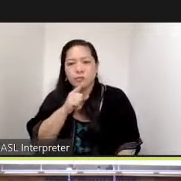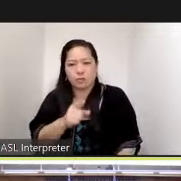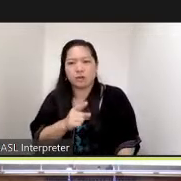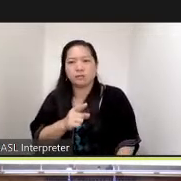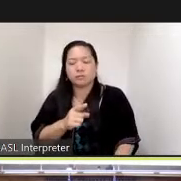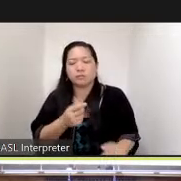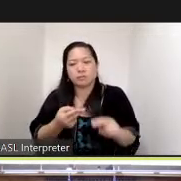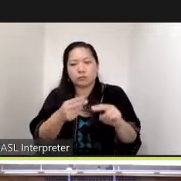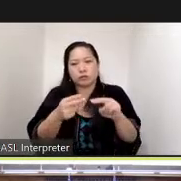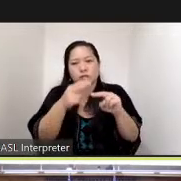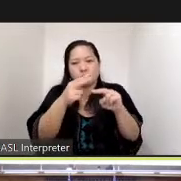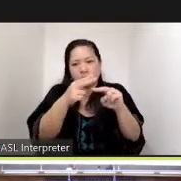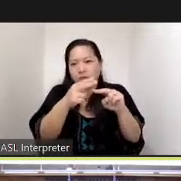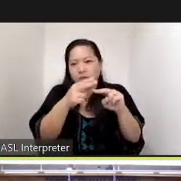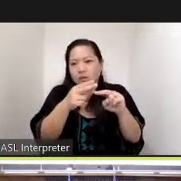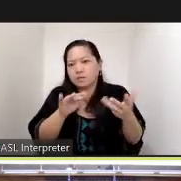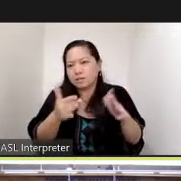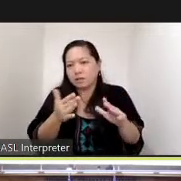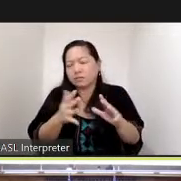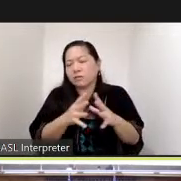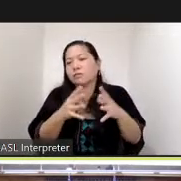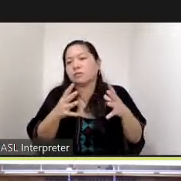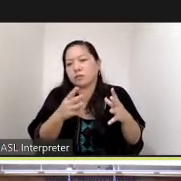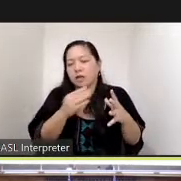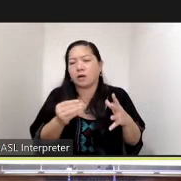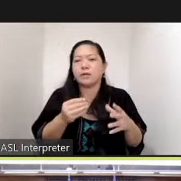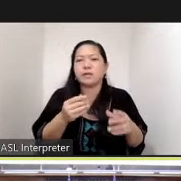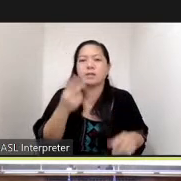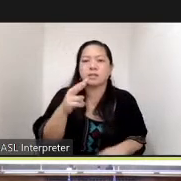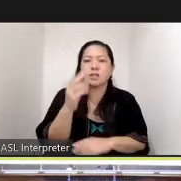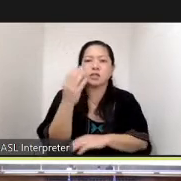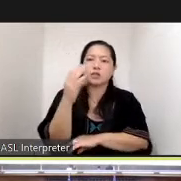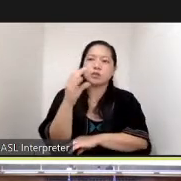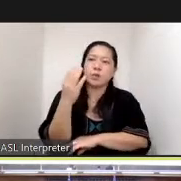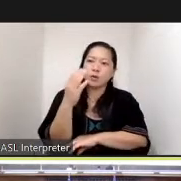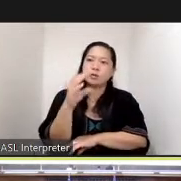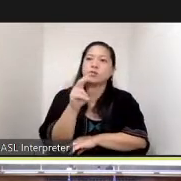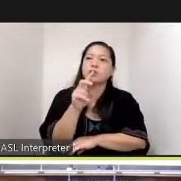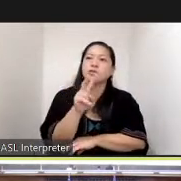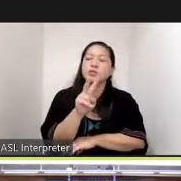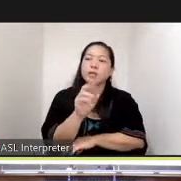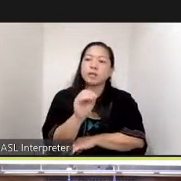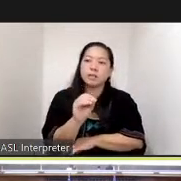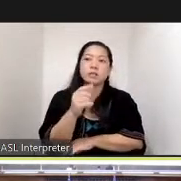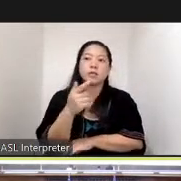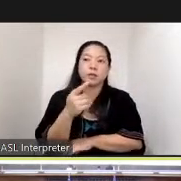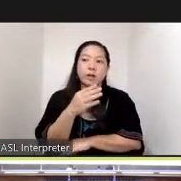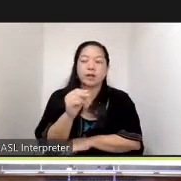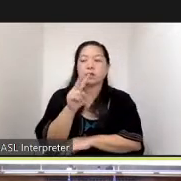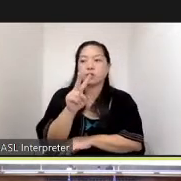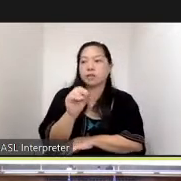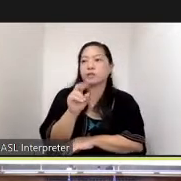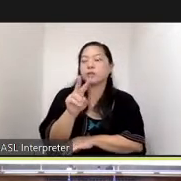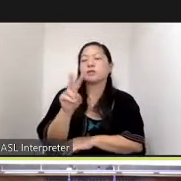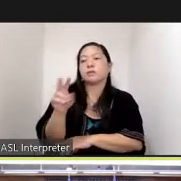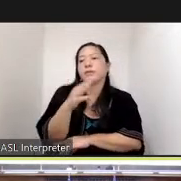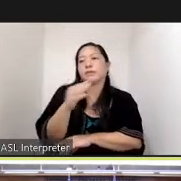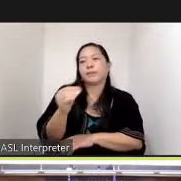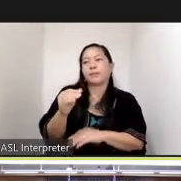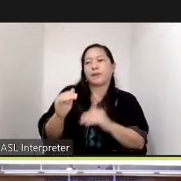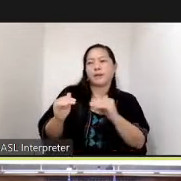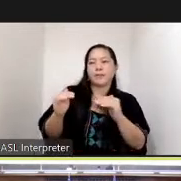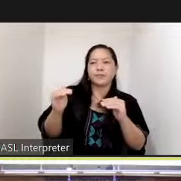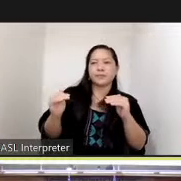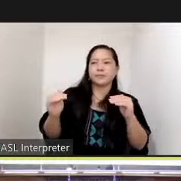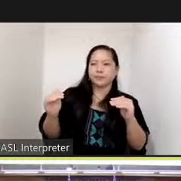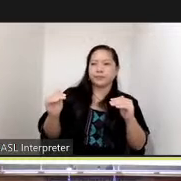Chamorros show an increase from 2020 to 2021 and 22, but their proportion is pretty steady throughout the